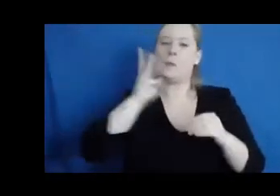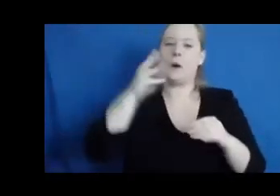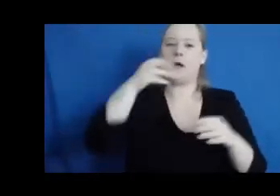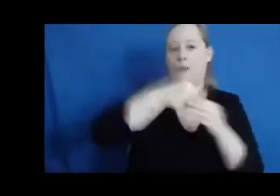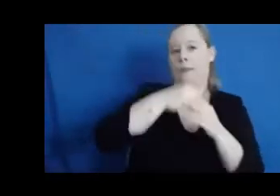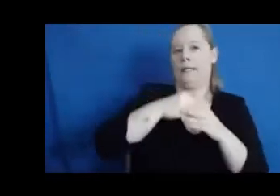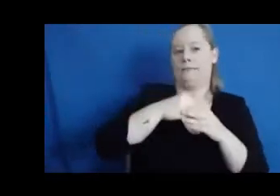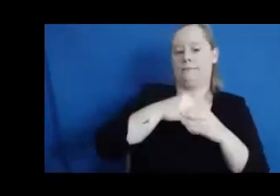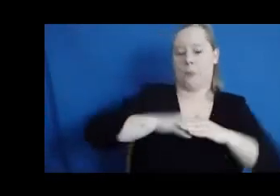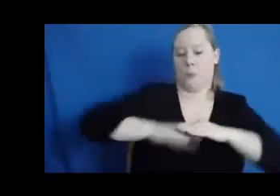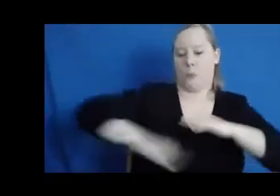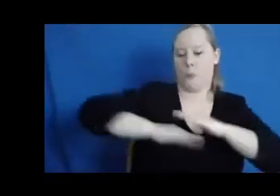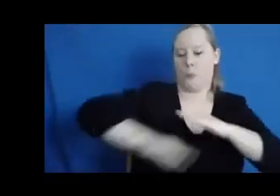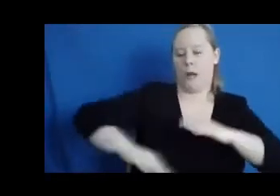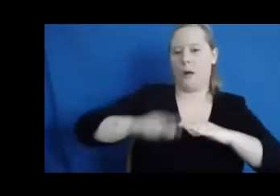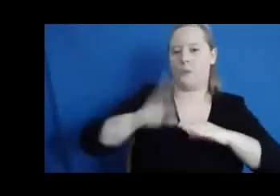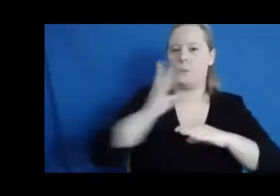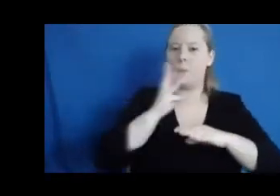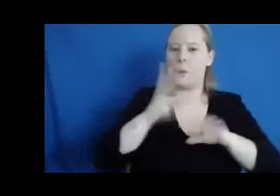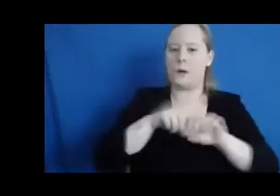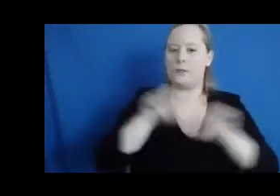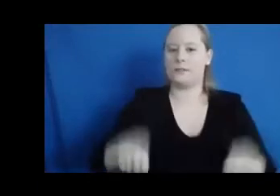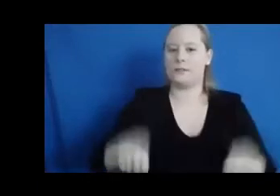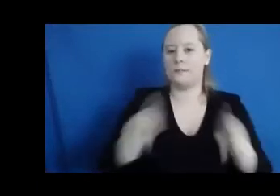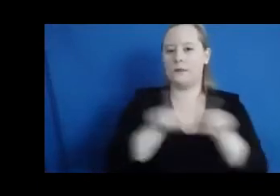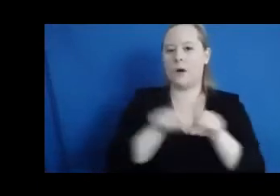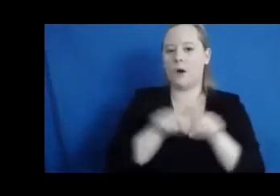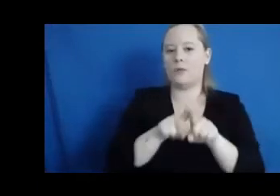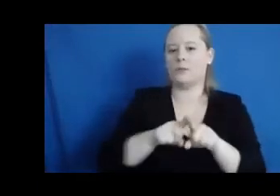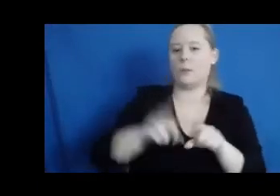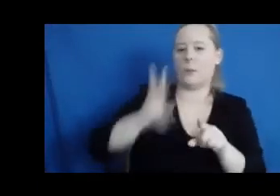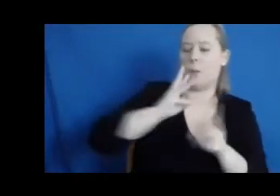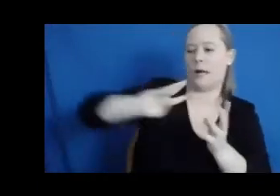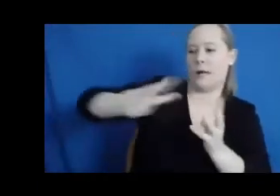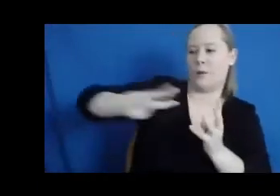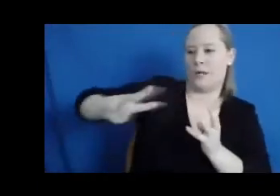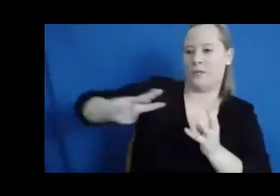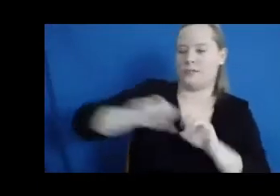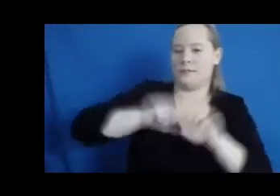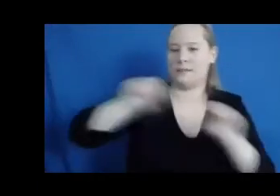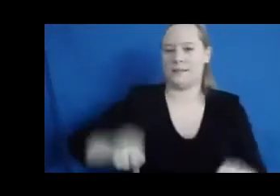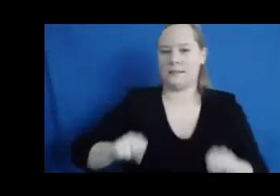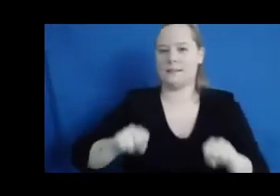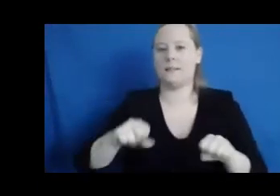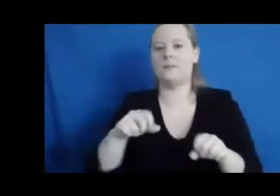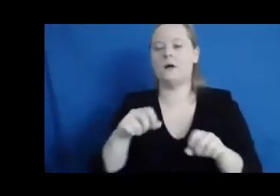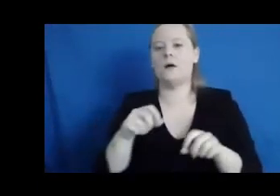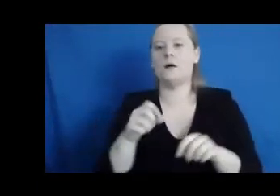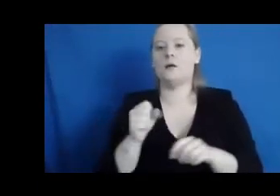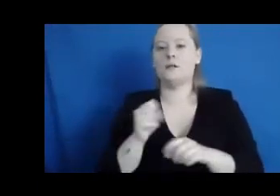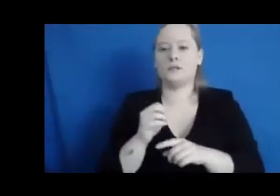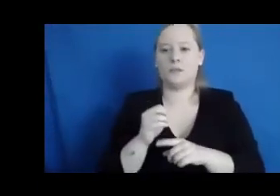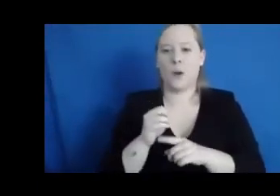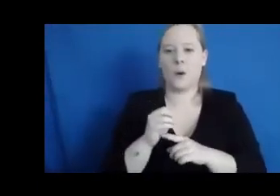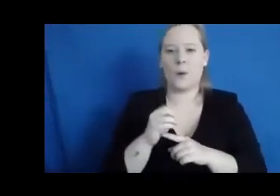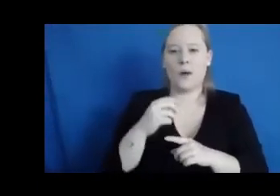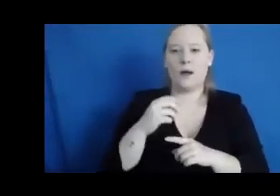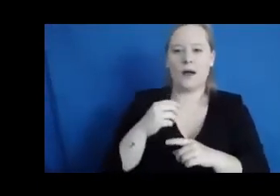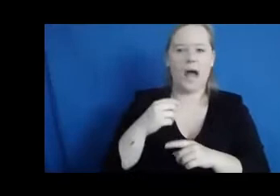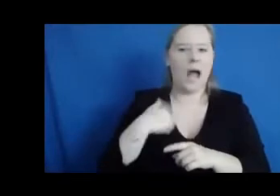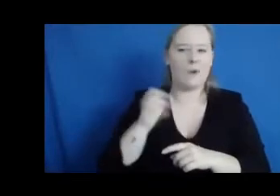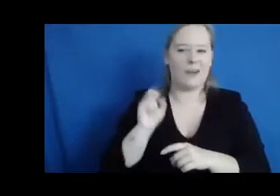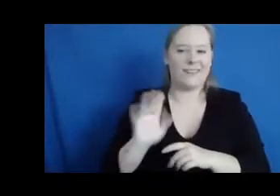groundwater system, as well as in irrigation ditches. So a lot of this information has